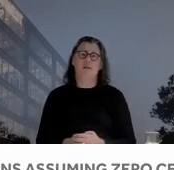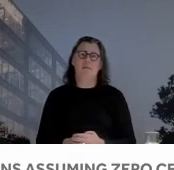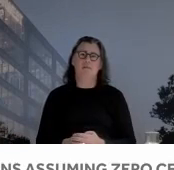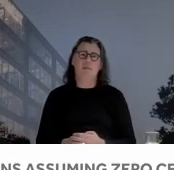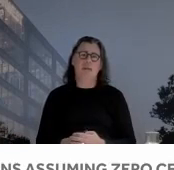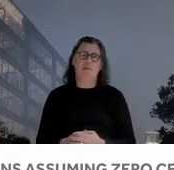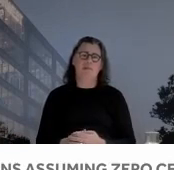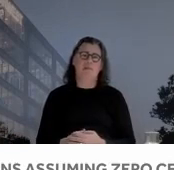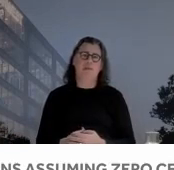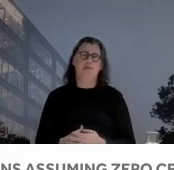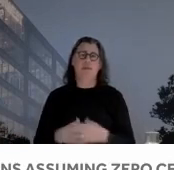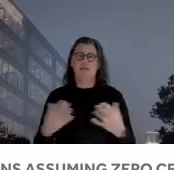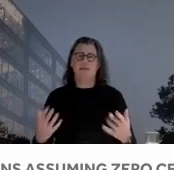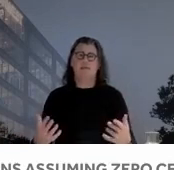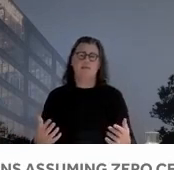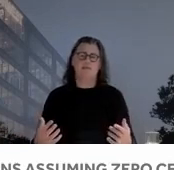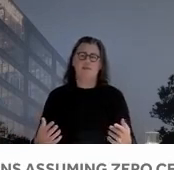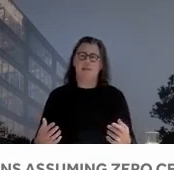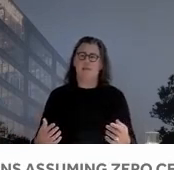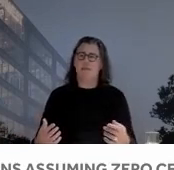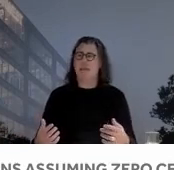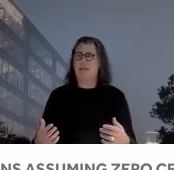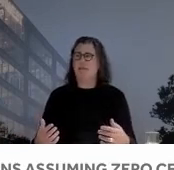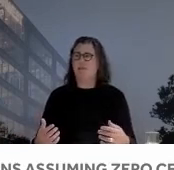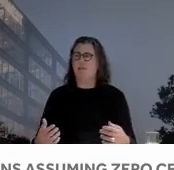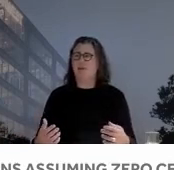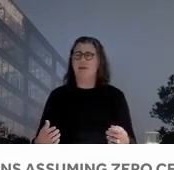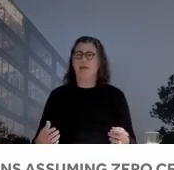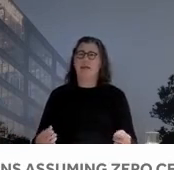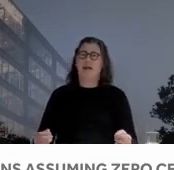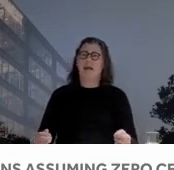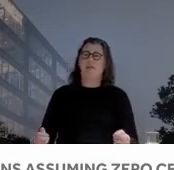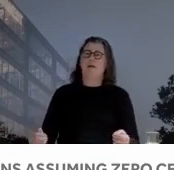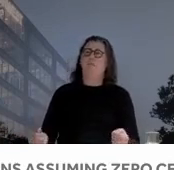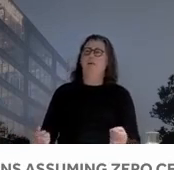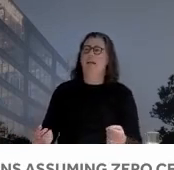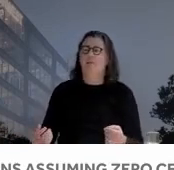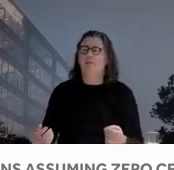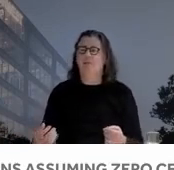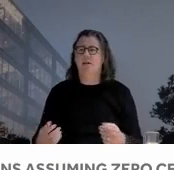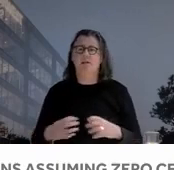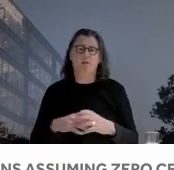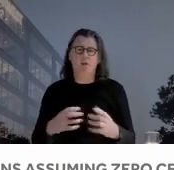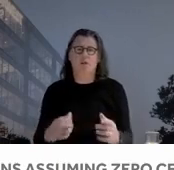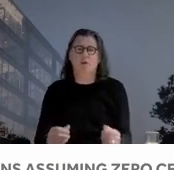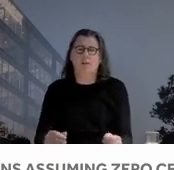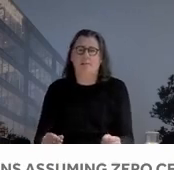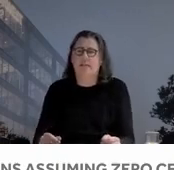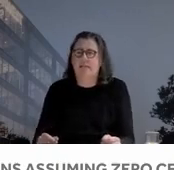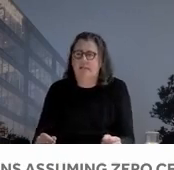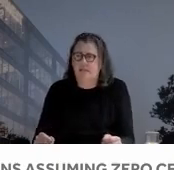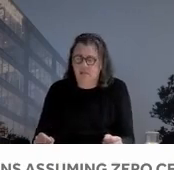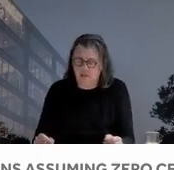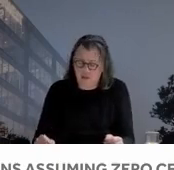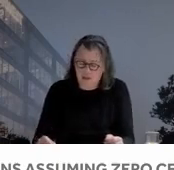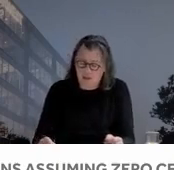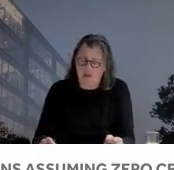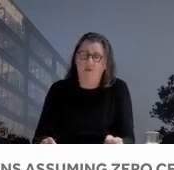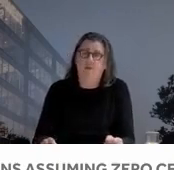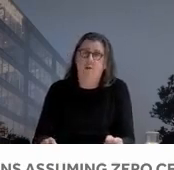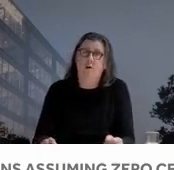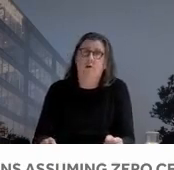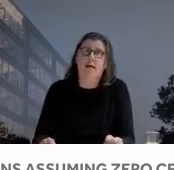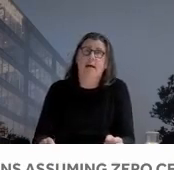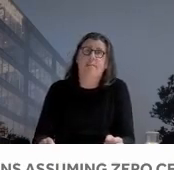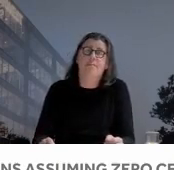all these numbers, being able to assess the different strategies against each other, and being able to start to look holistically into